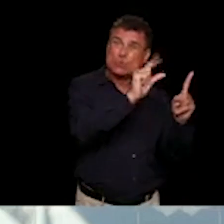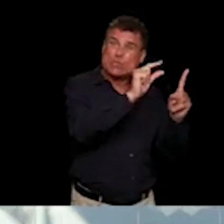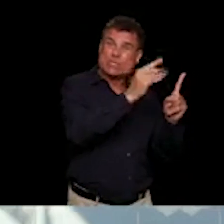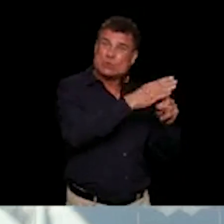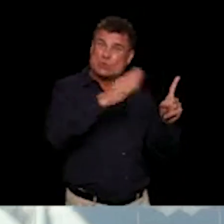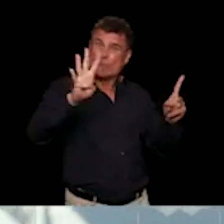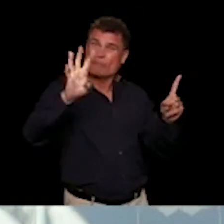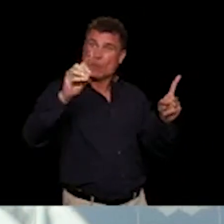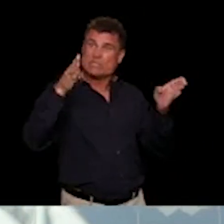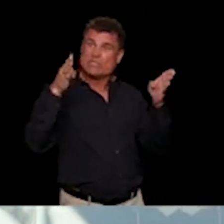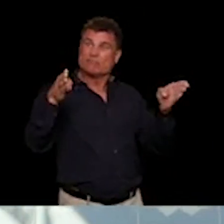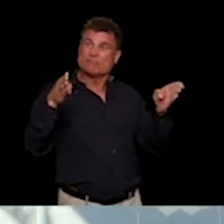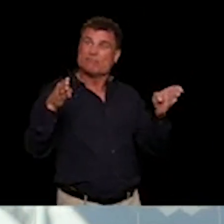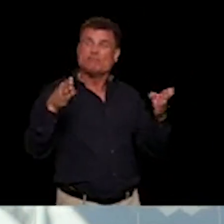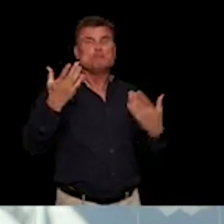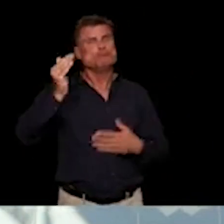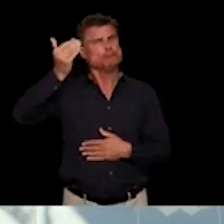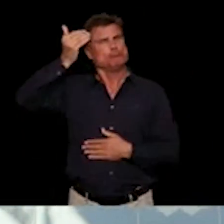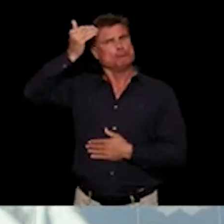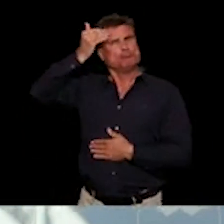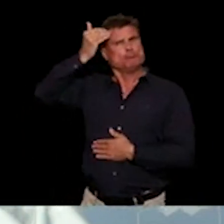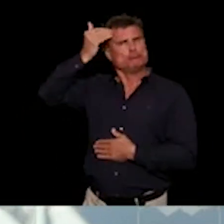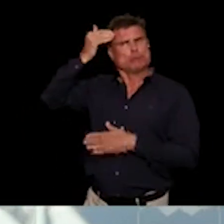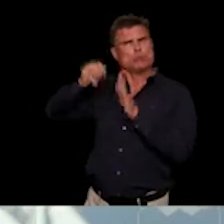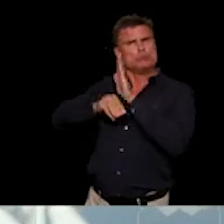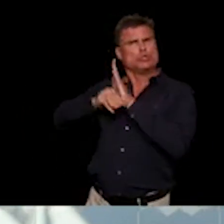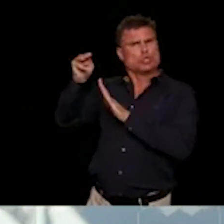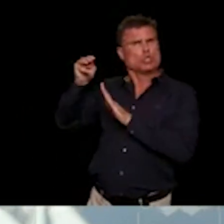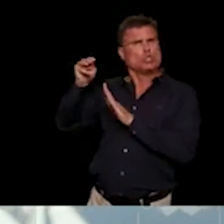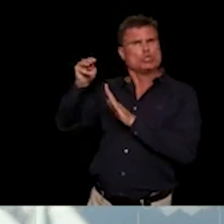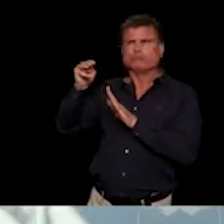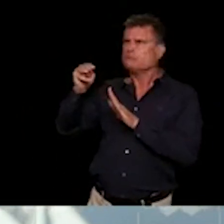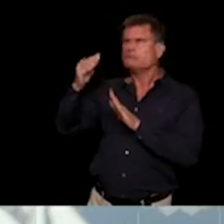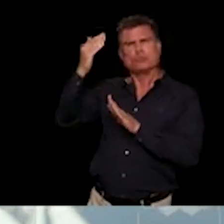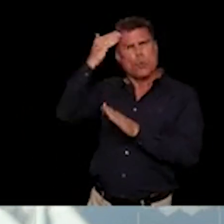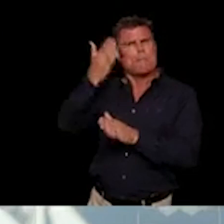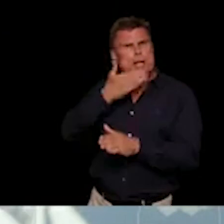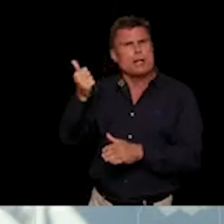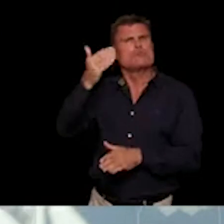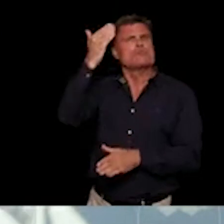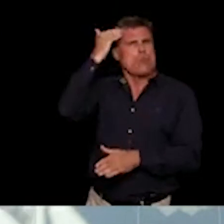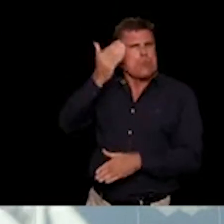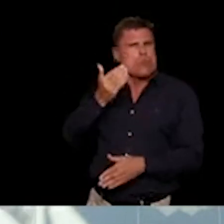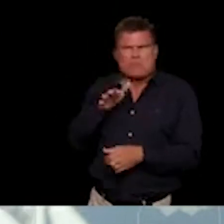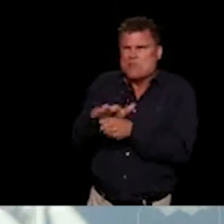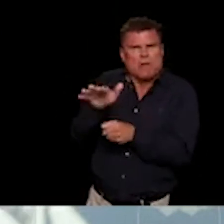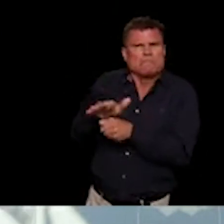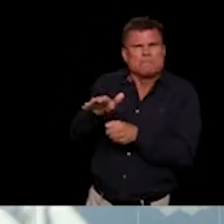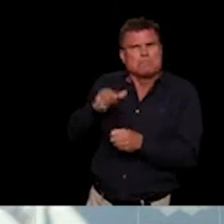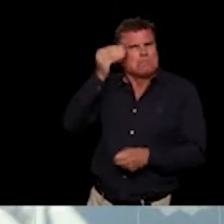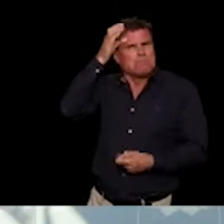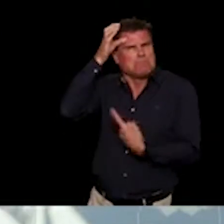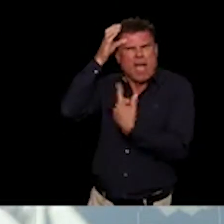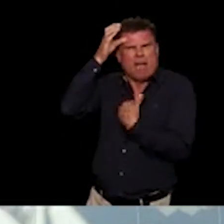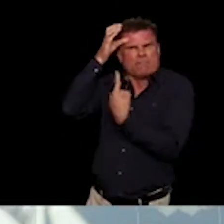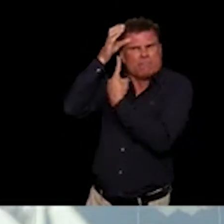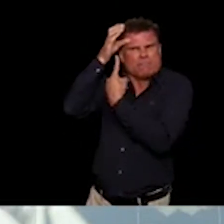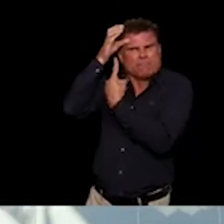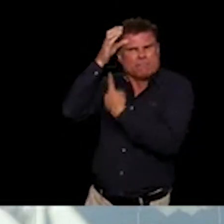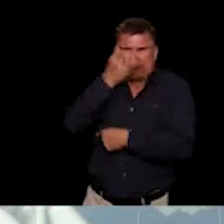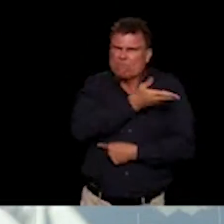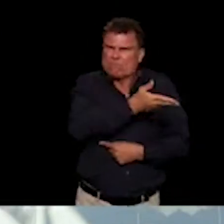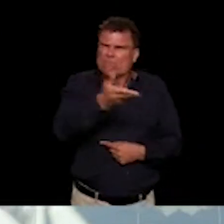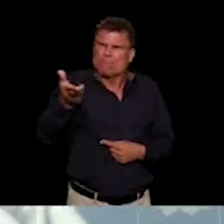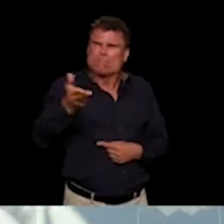to one another and to their parents and to their grandparents and those that they know who, I don't know, might have diabetes or something and be even more vulnerable than